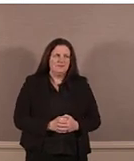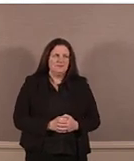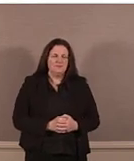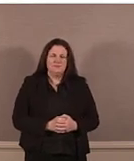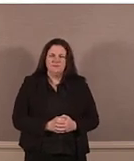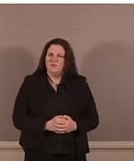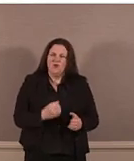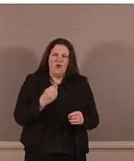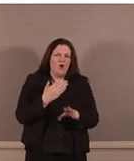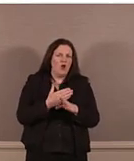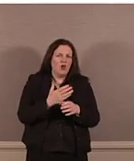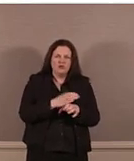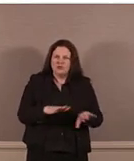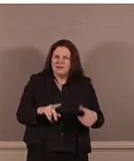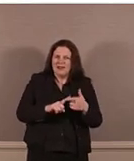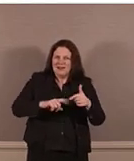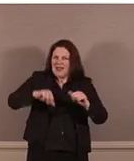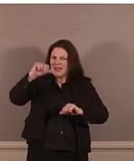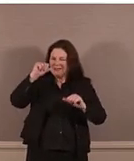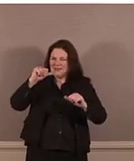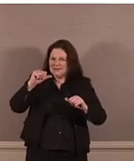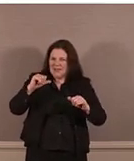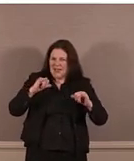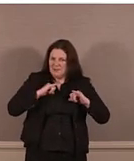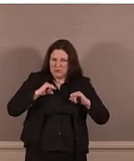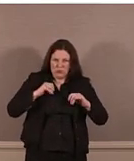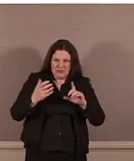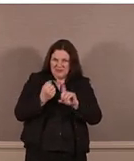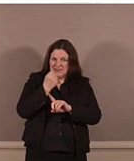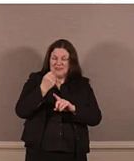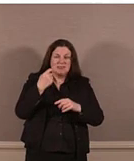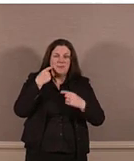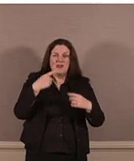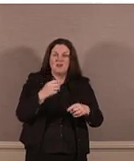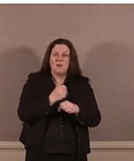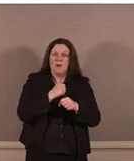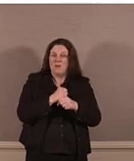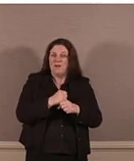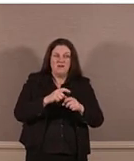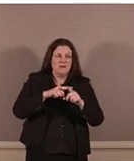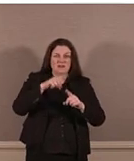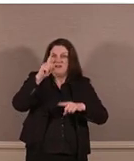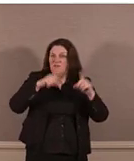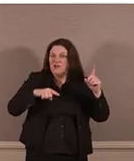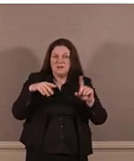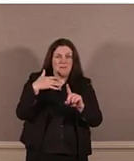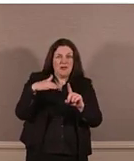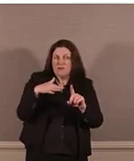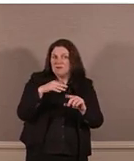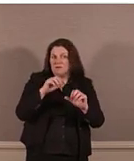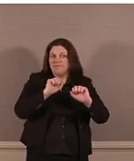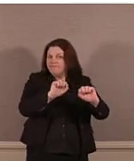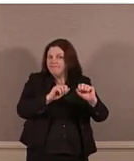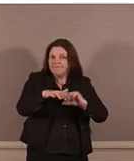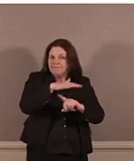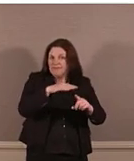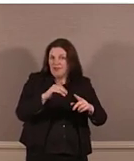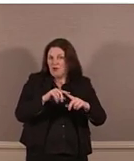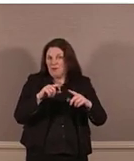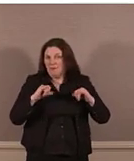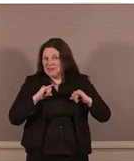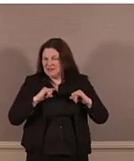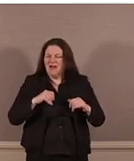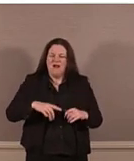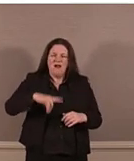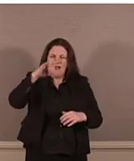all children's and adults' capacities to succeed, regardless of their diverse circumstances and their abilities. High